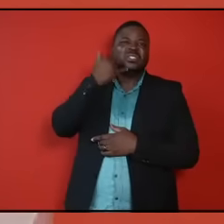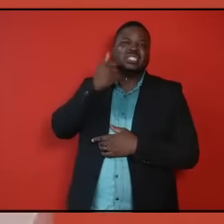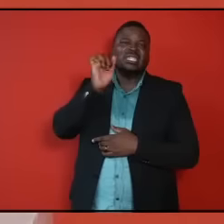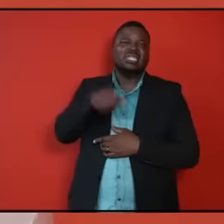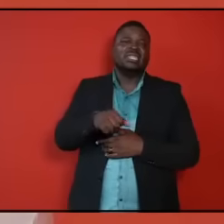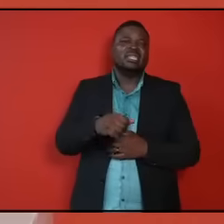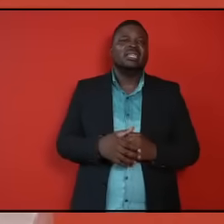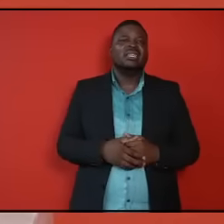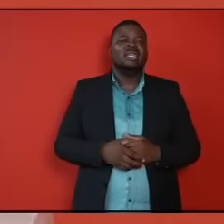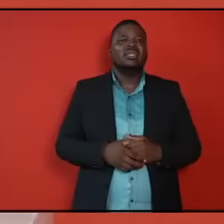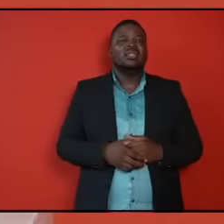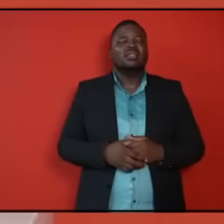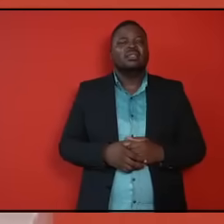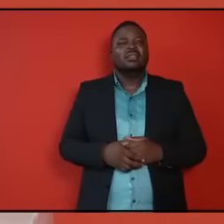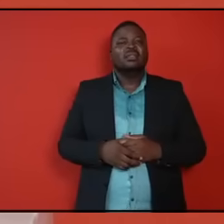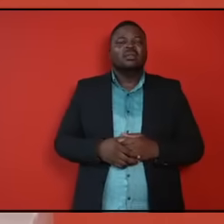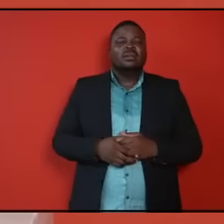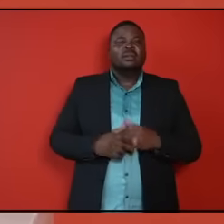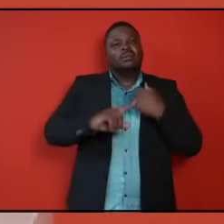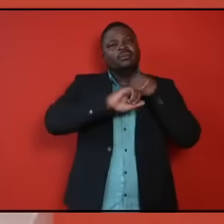The last one,